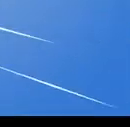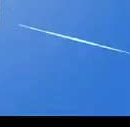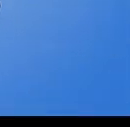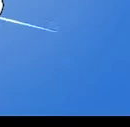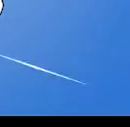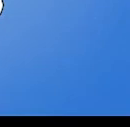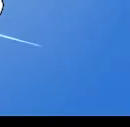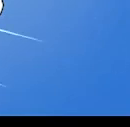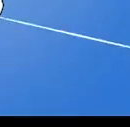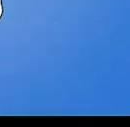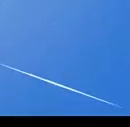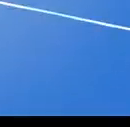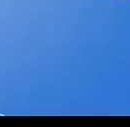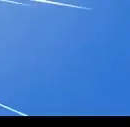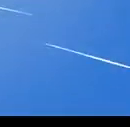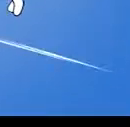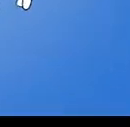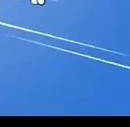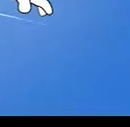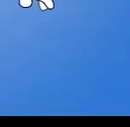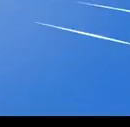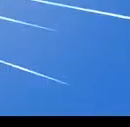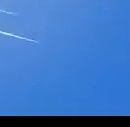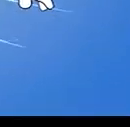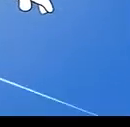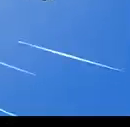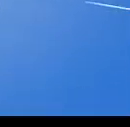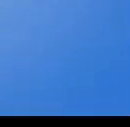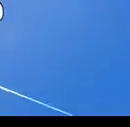Welcome and study with Tanzania Institute of Education.